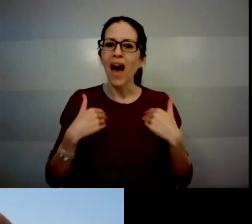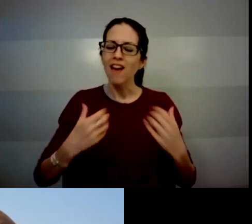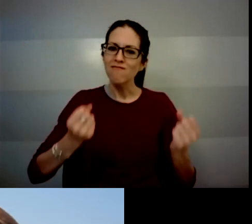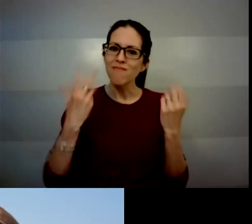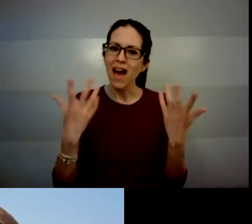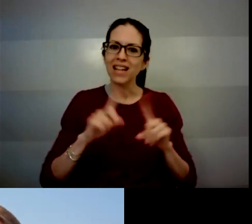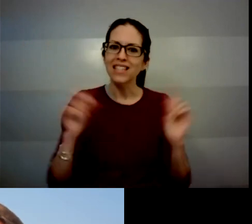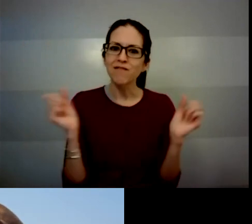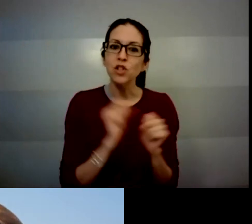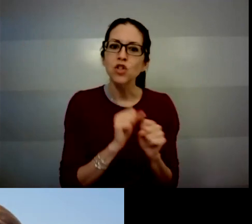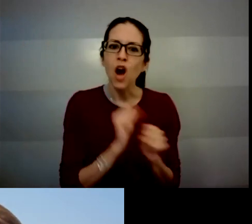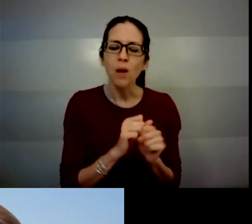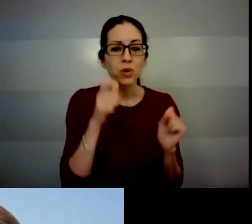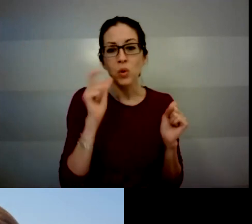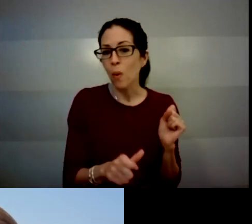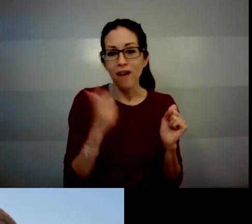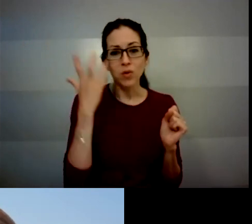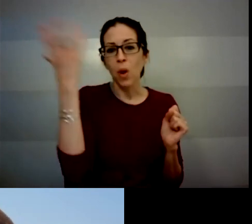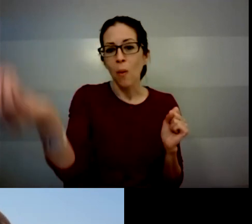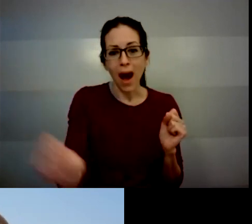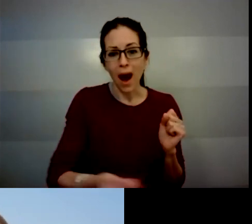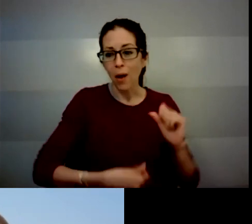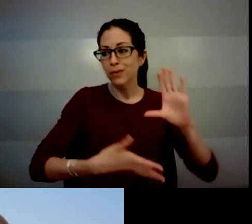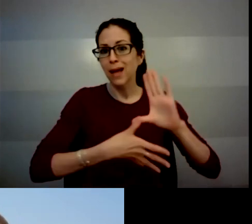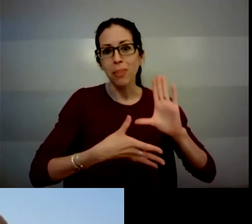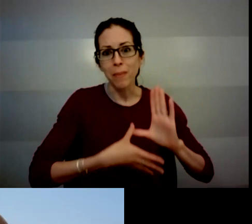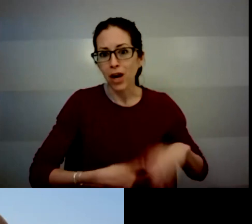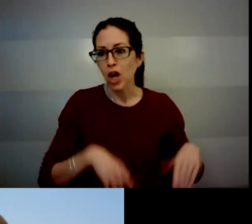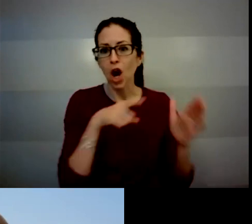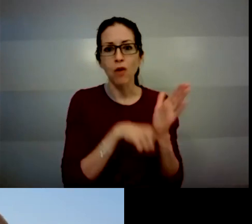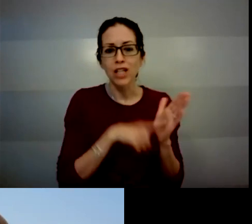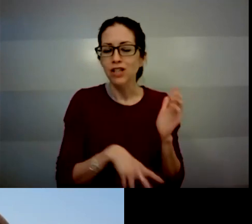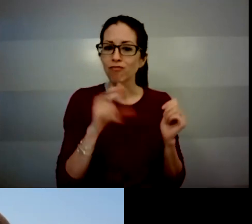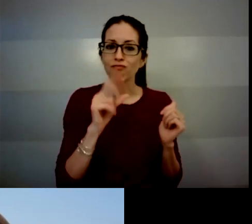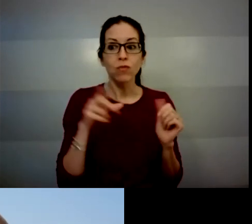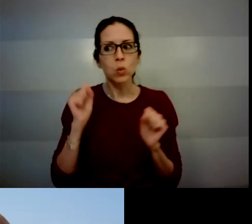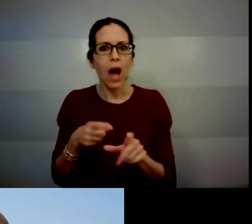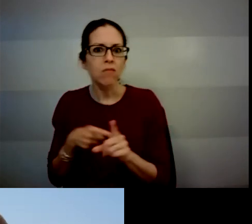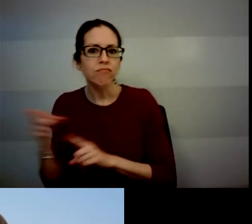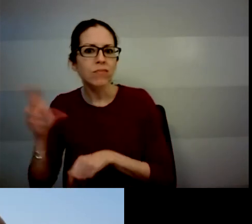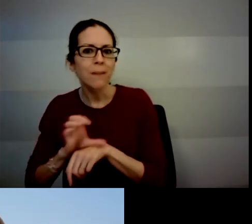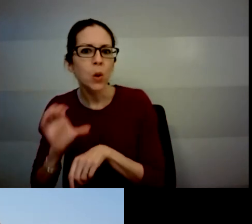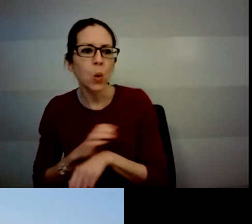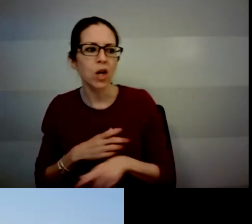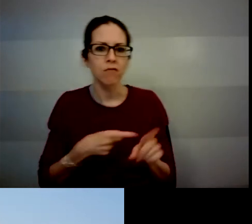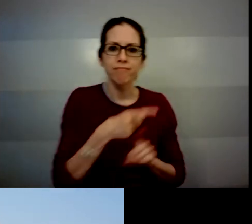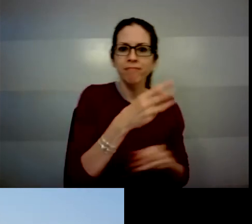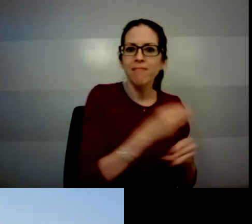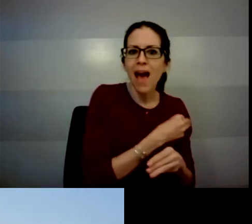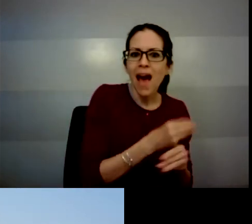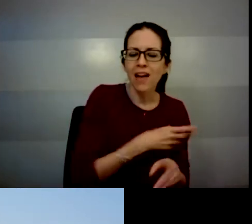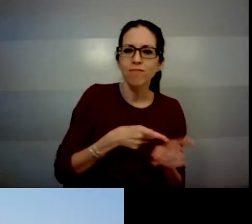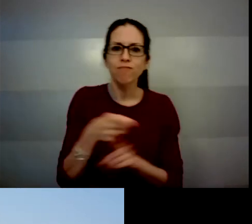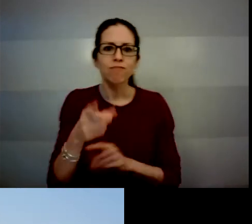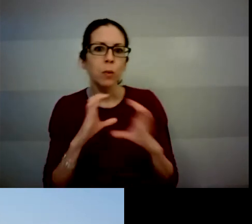conservation, that you don't need to be a field researcher. You could be really great at computers or really great at math or great at communication and still play